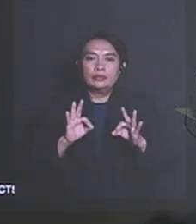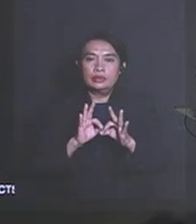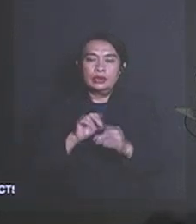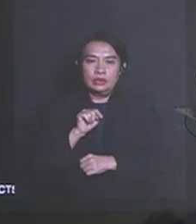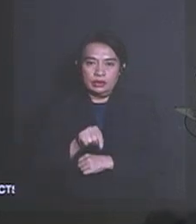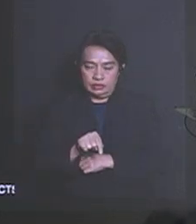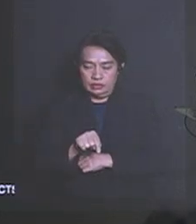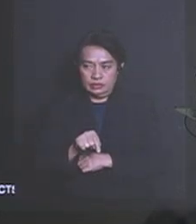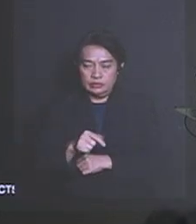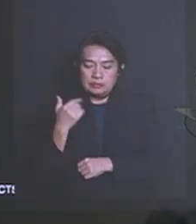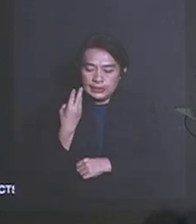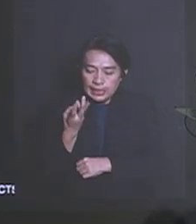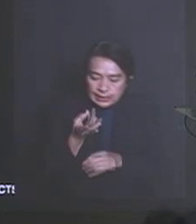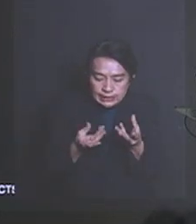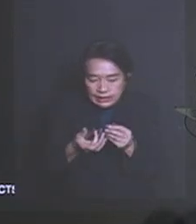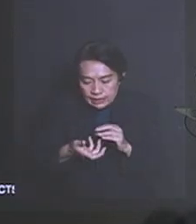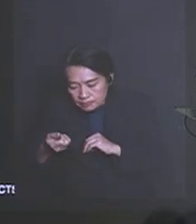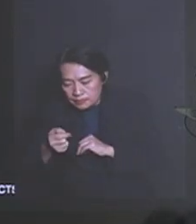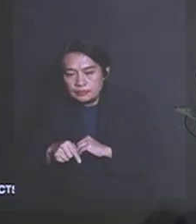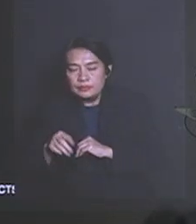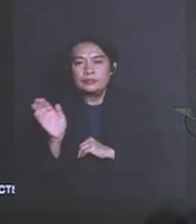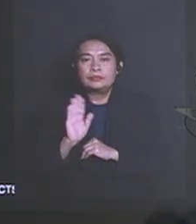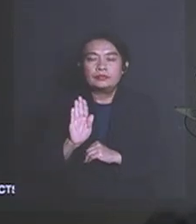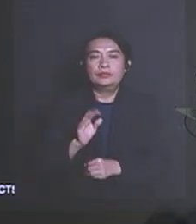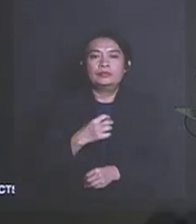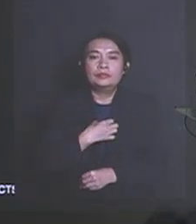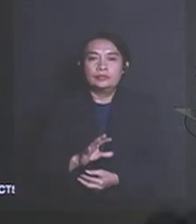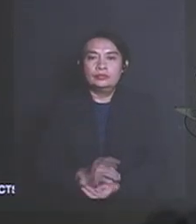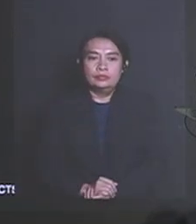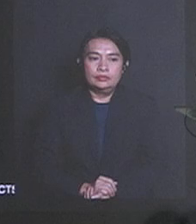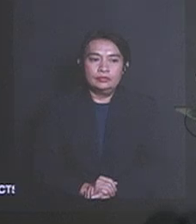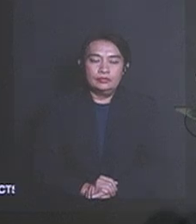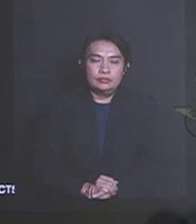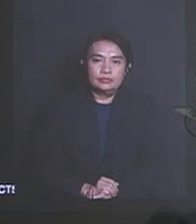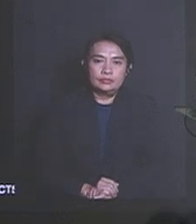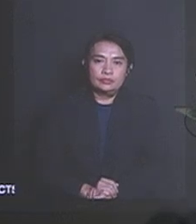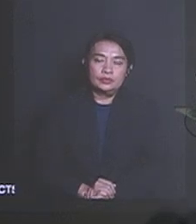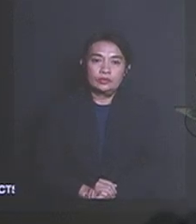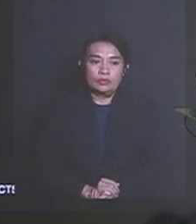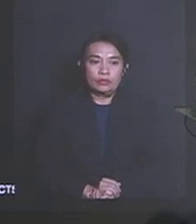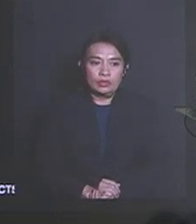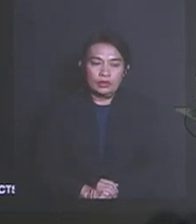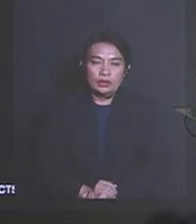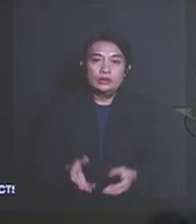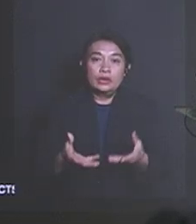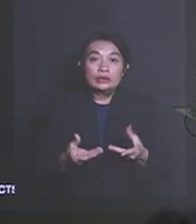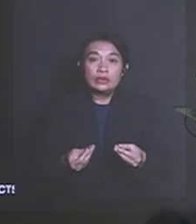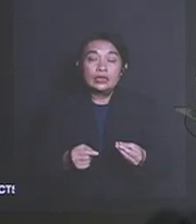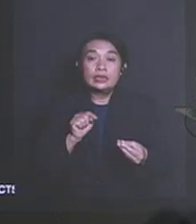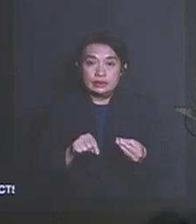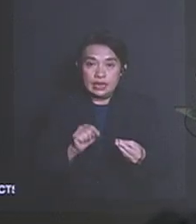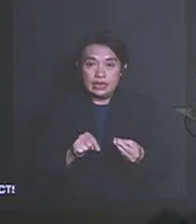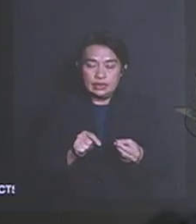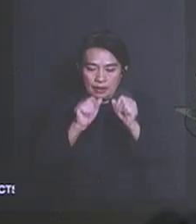We also discovered that the land in the community varies significantly in size and shape, which is quite unusual and